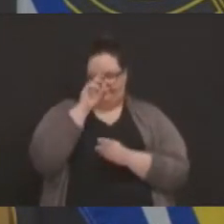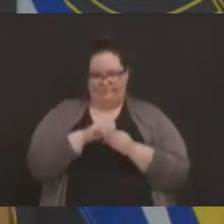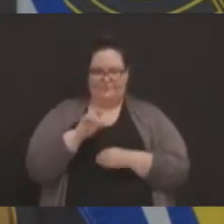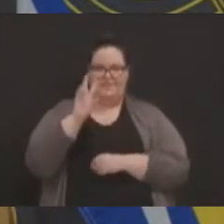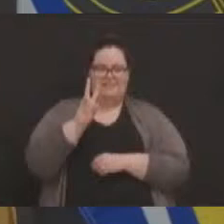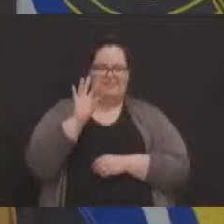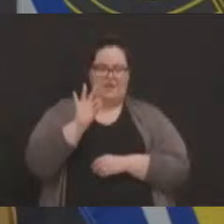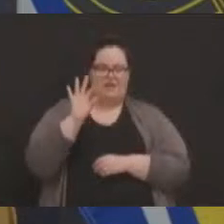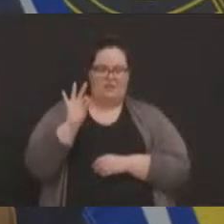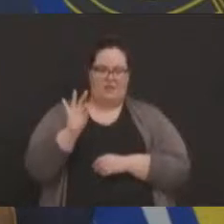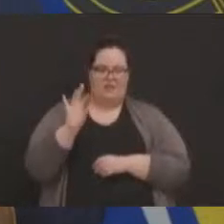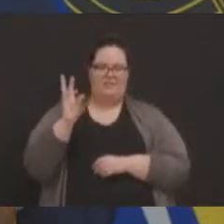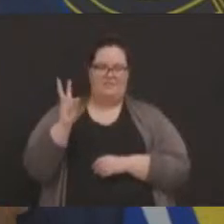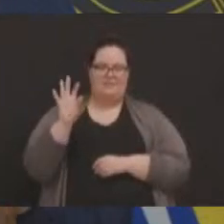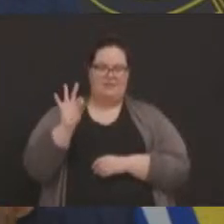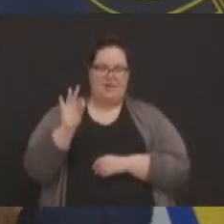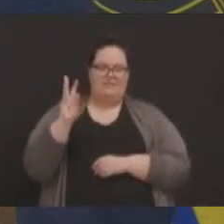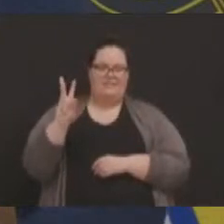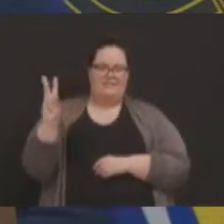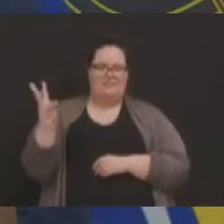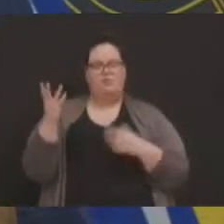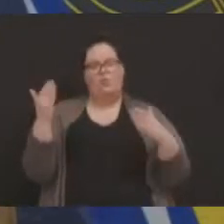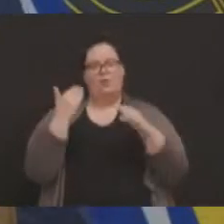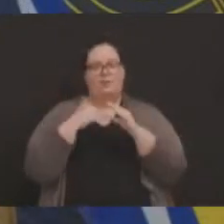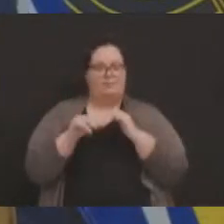NAV@navnb.ca for help.